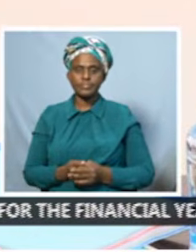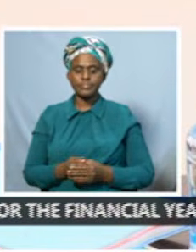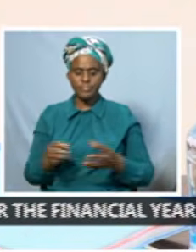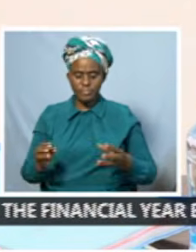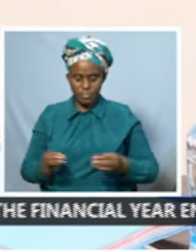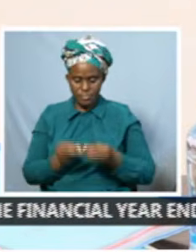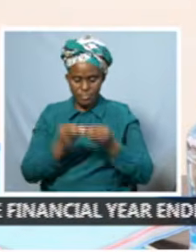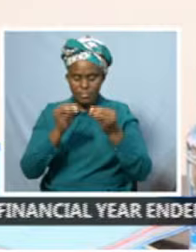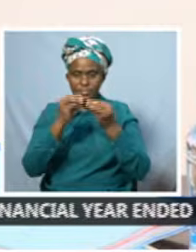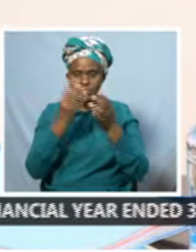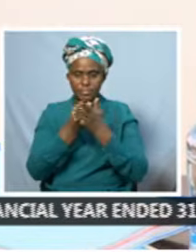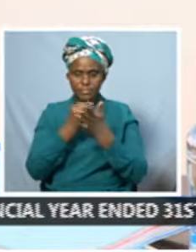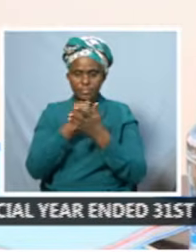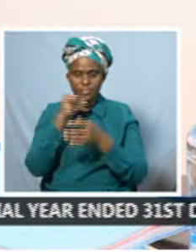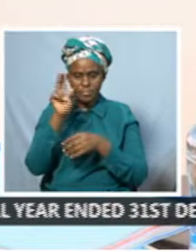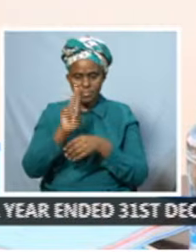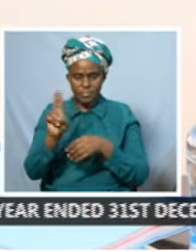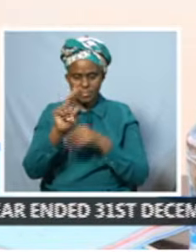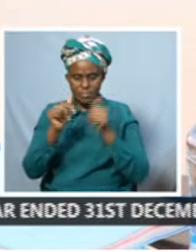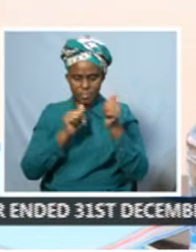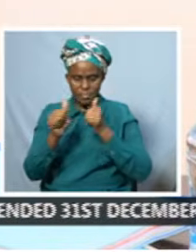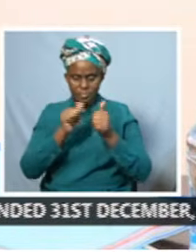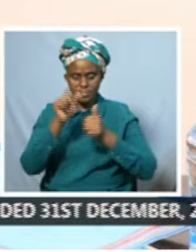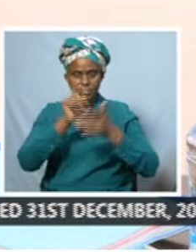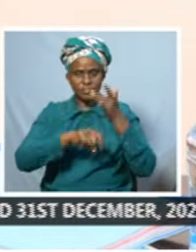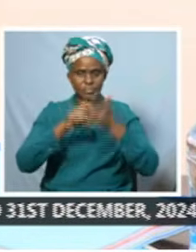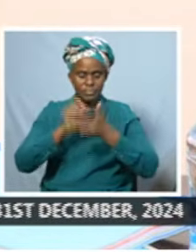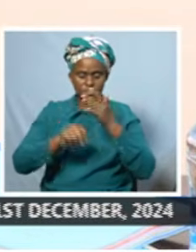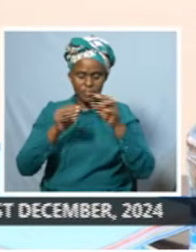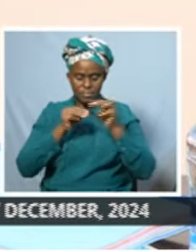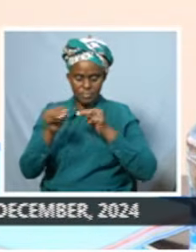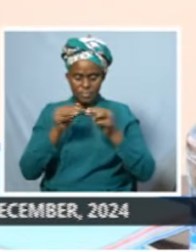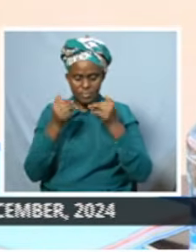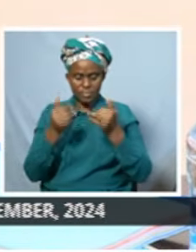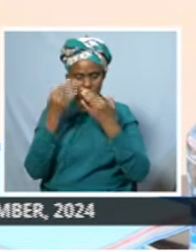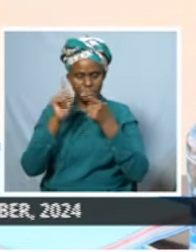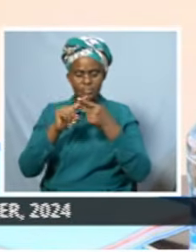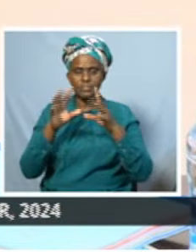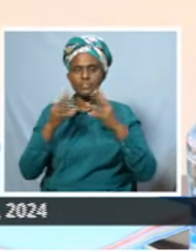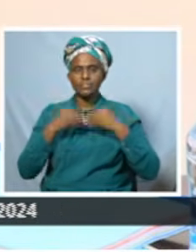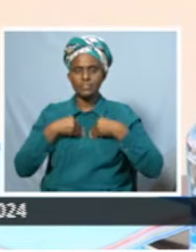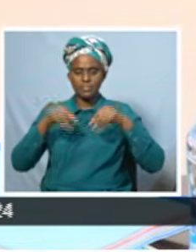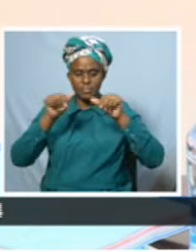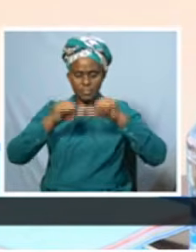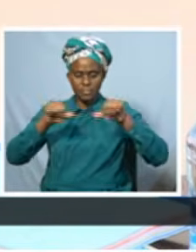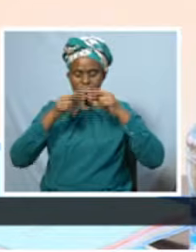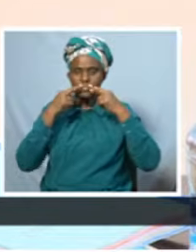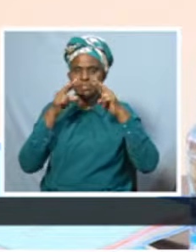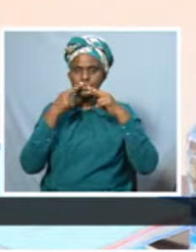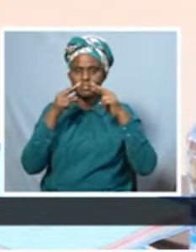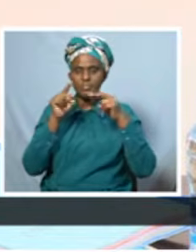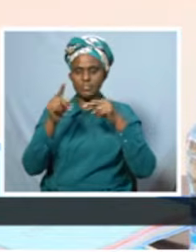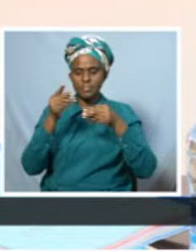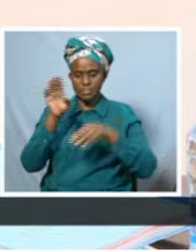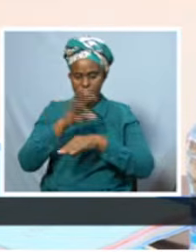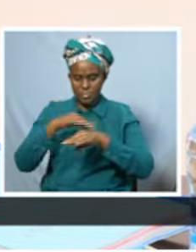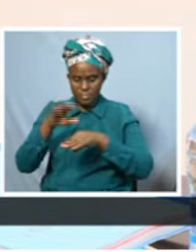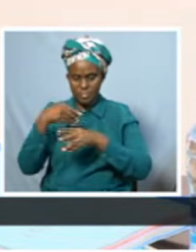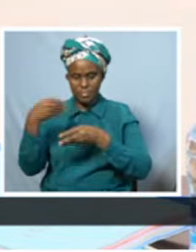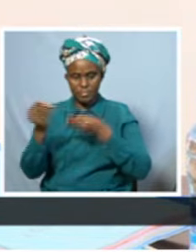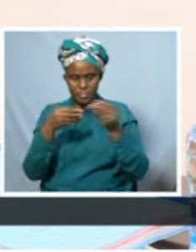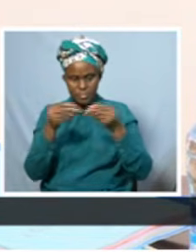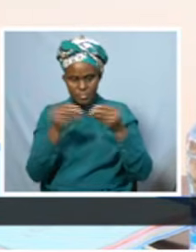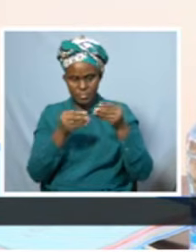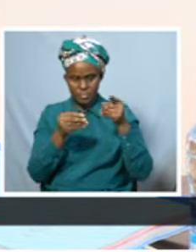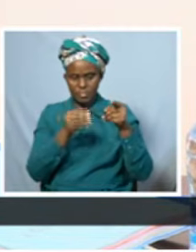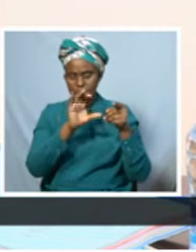Total unspent funds administrative cost. Management wishes to acknowledge the audit finding on over expenditure